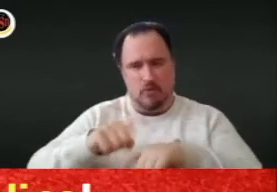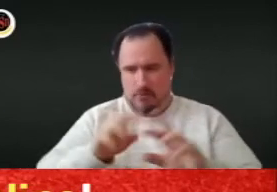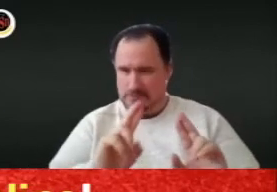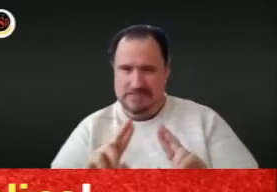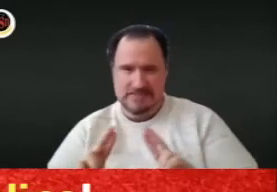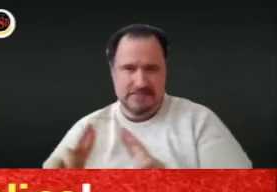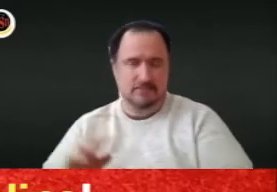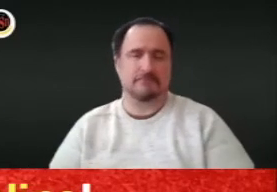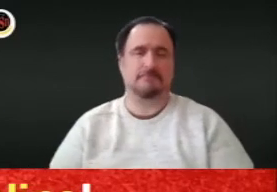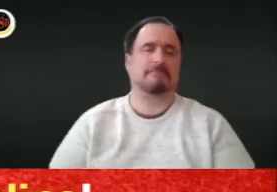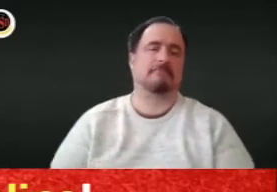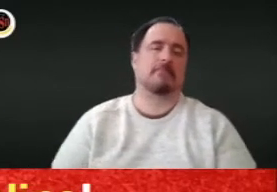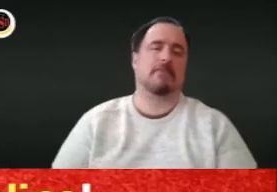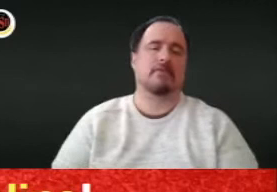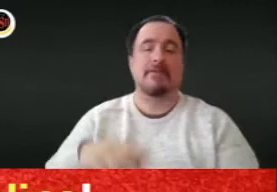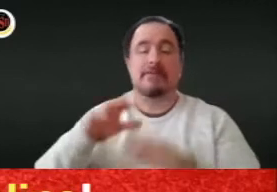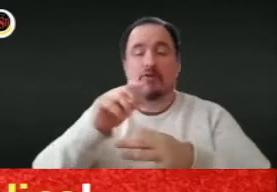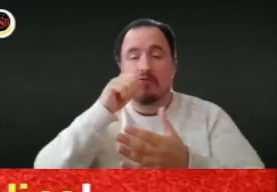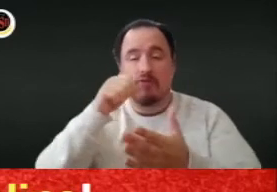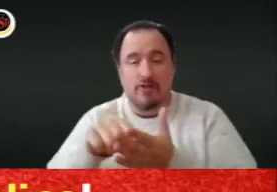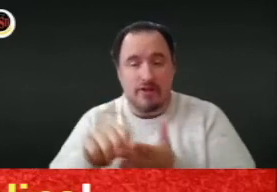So make sure everything gets done on time.